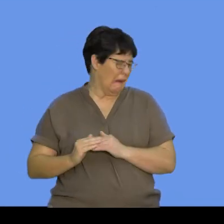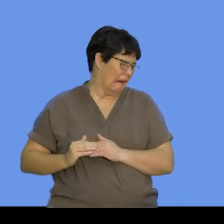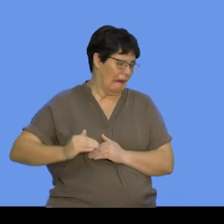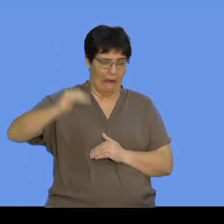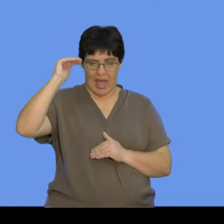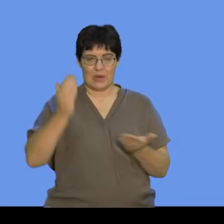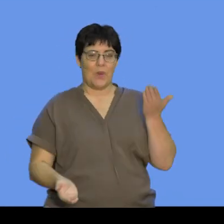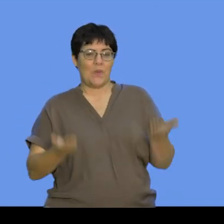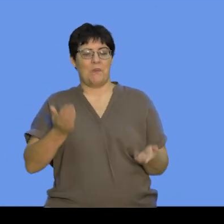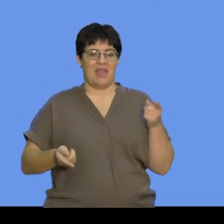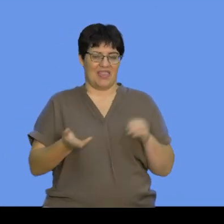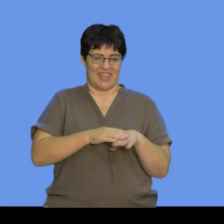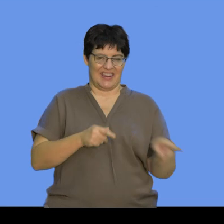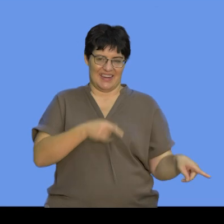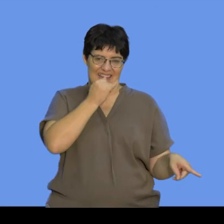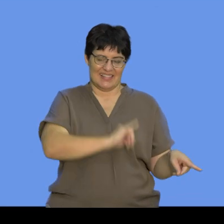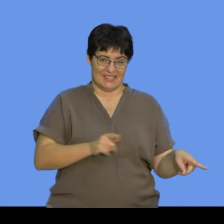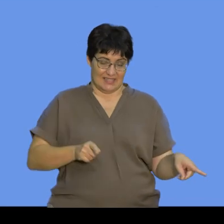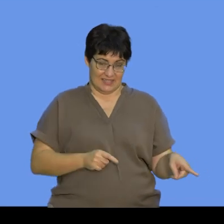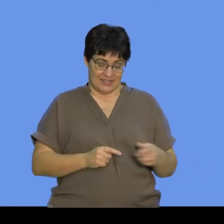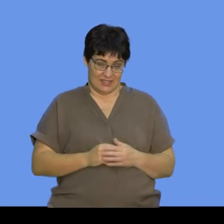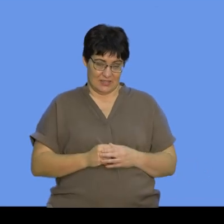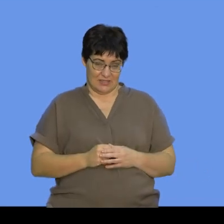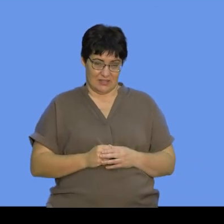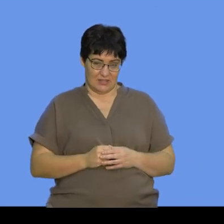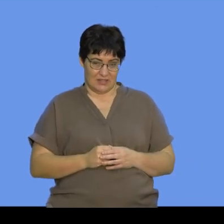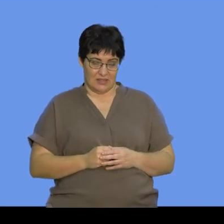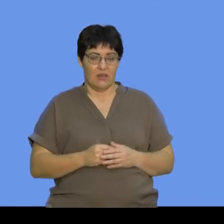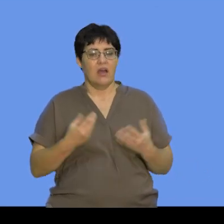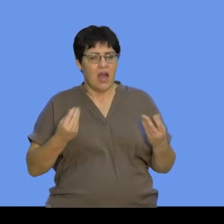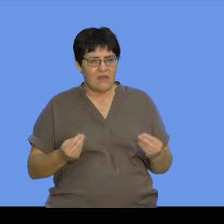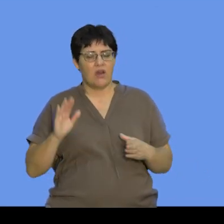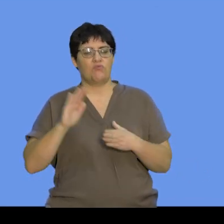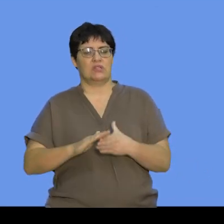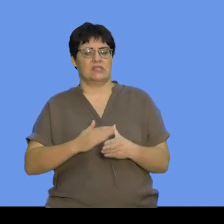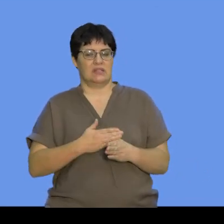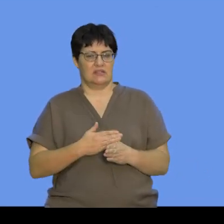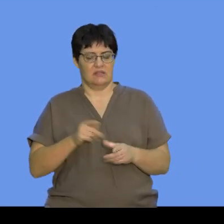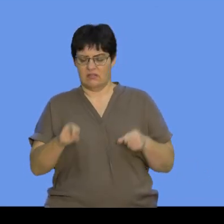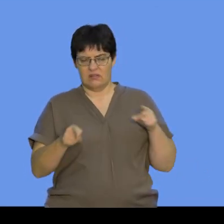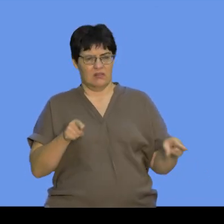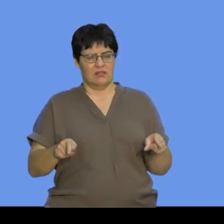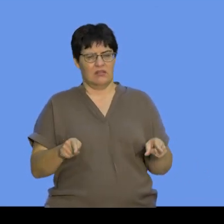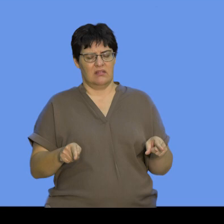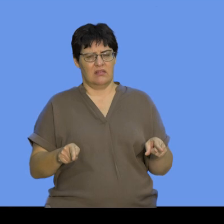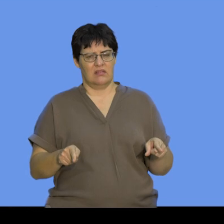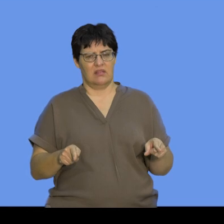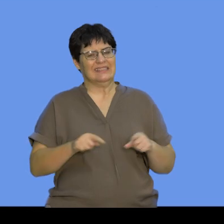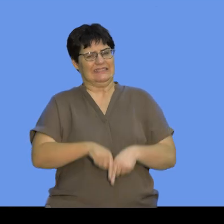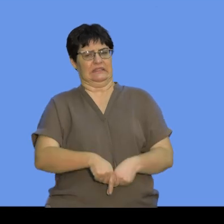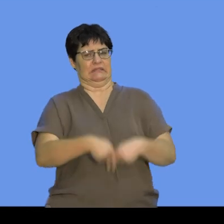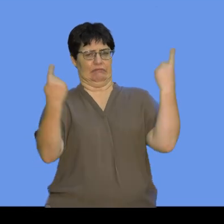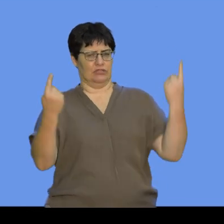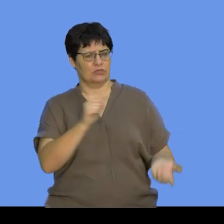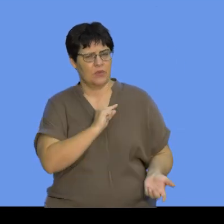comparatively greater than that of ice. But there is a reason why these two actually show these differences in terms